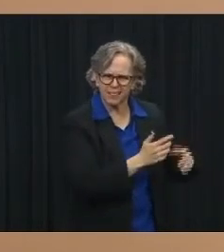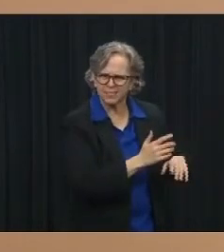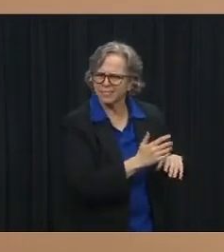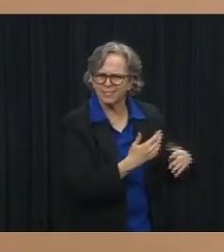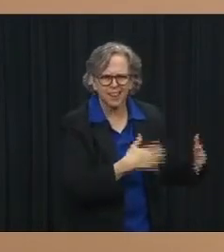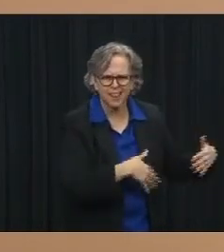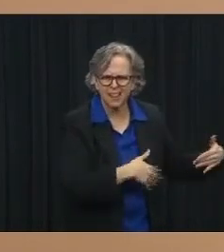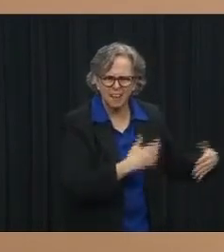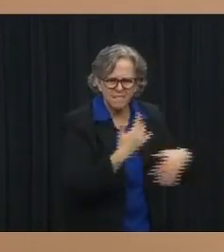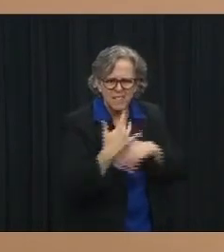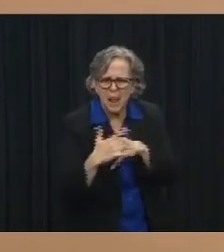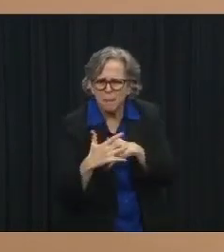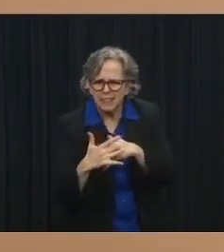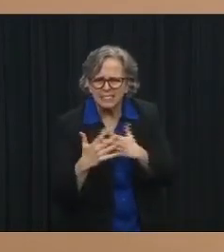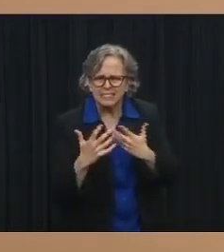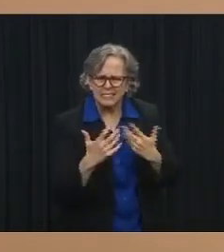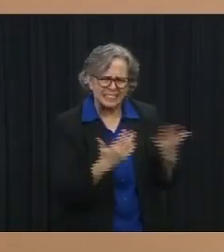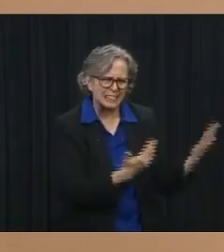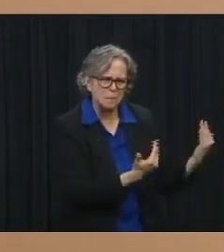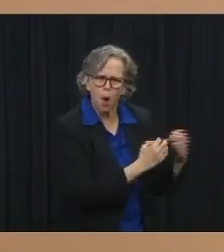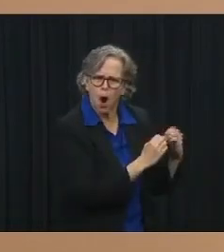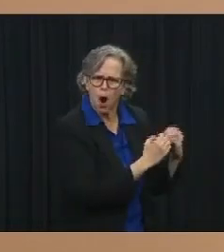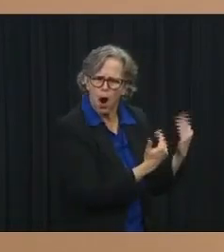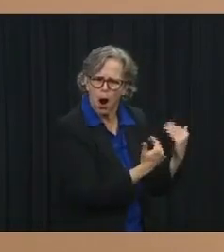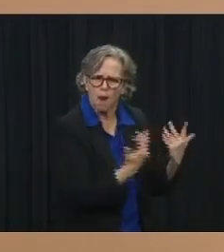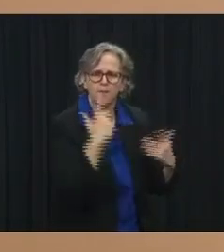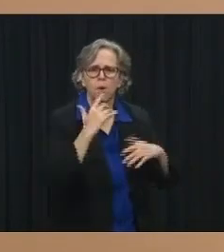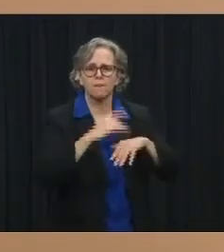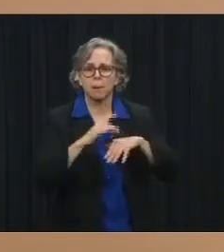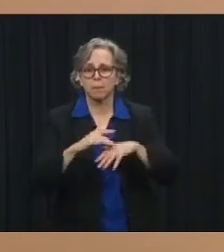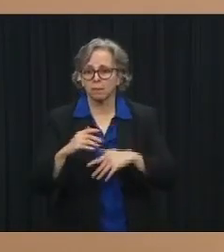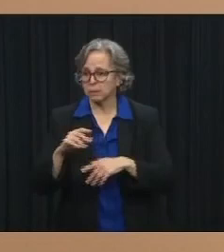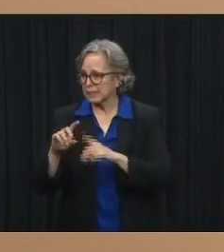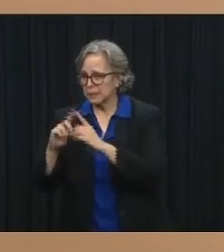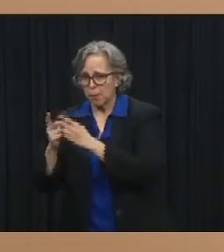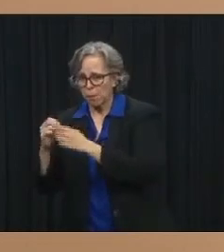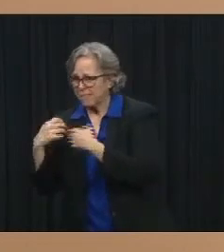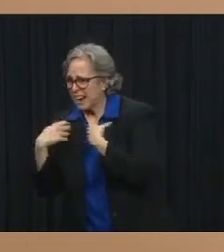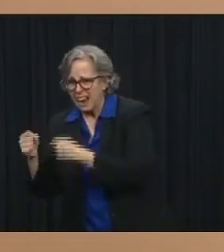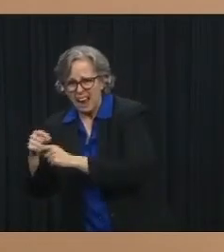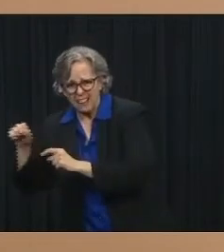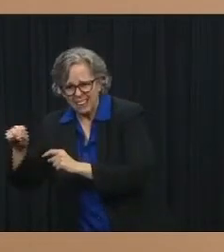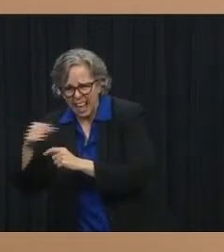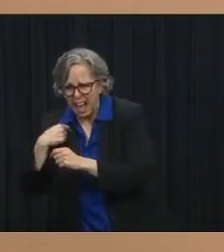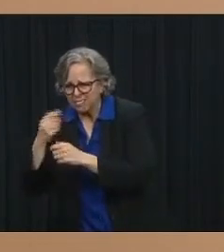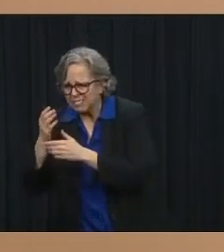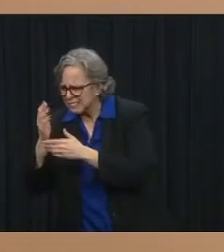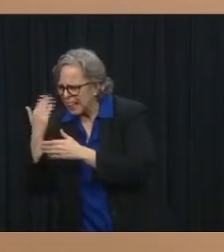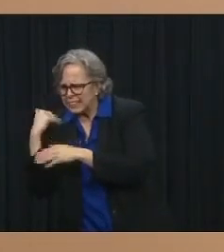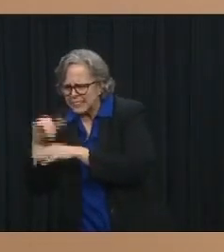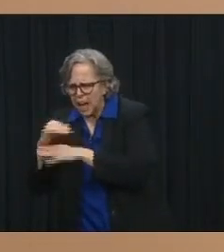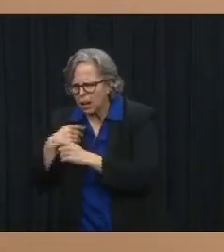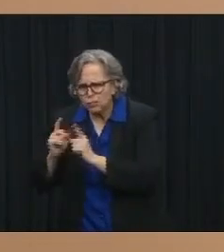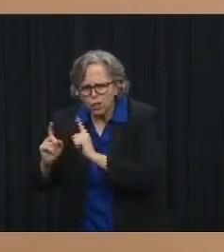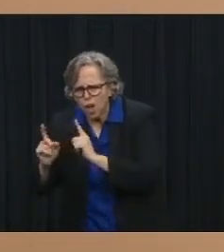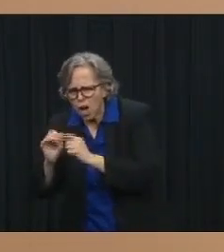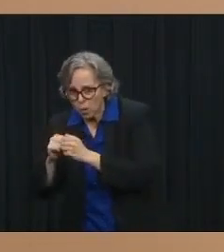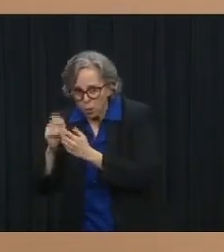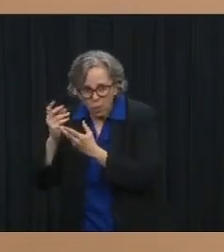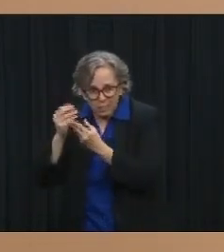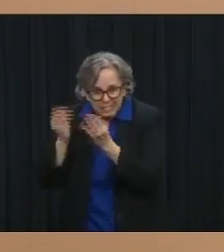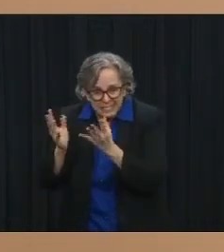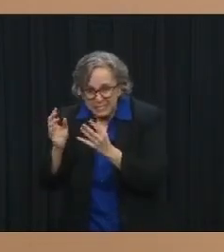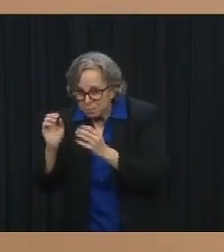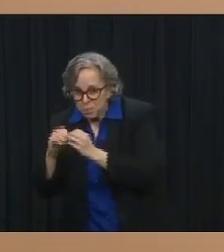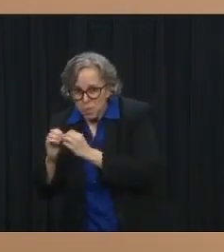right now. Local health departments, I spoke with you all on the phone late last evening. We're getting that to you. But I have to tell you,